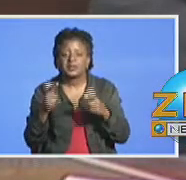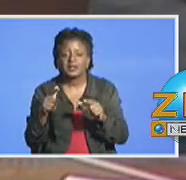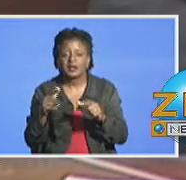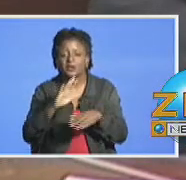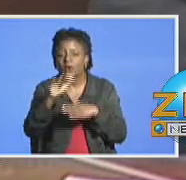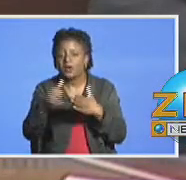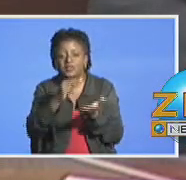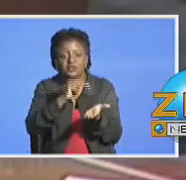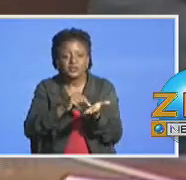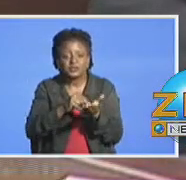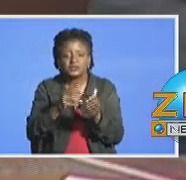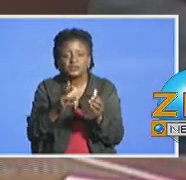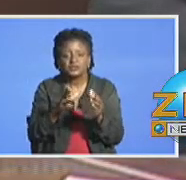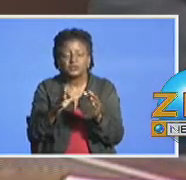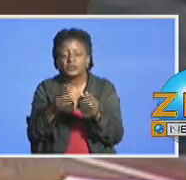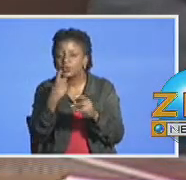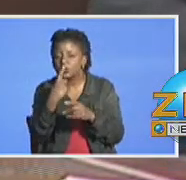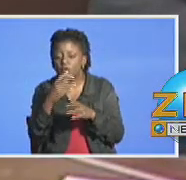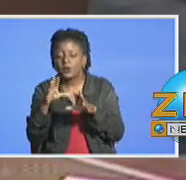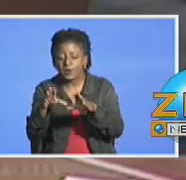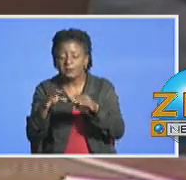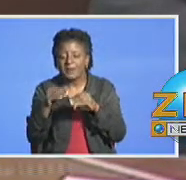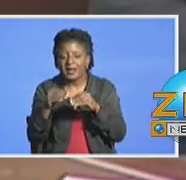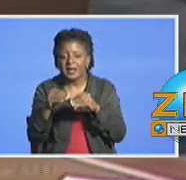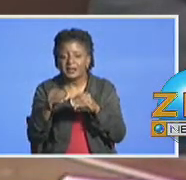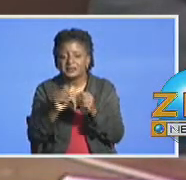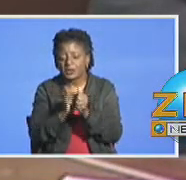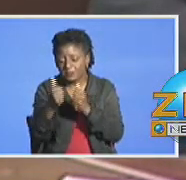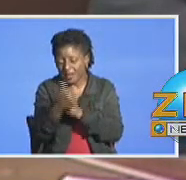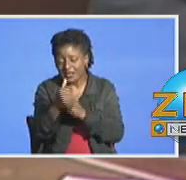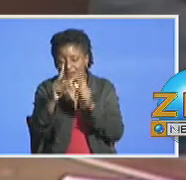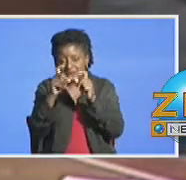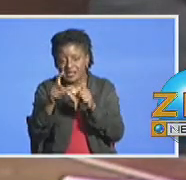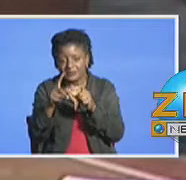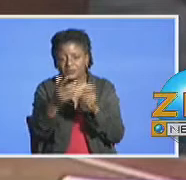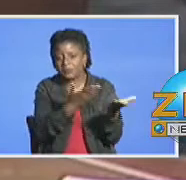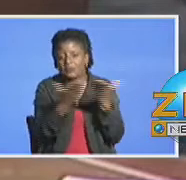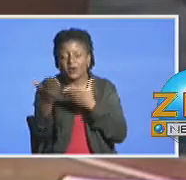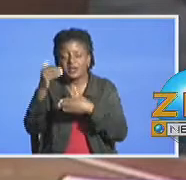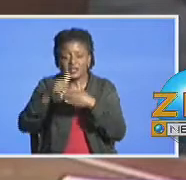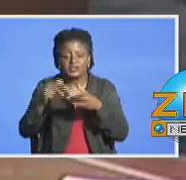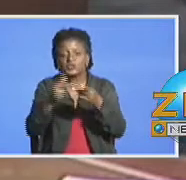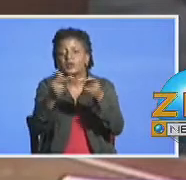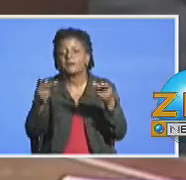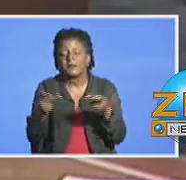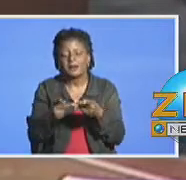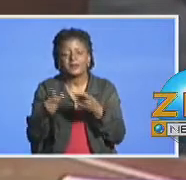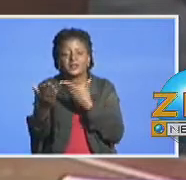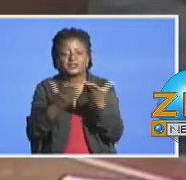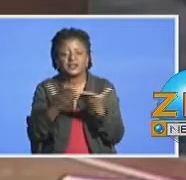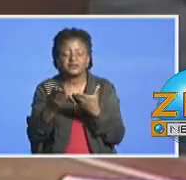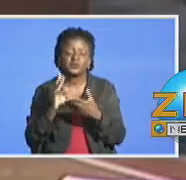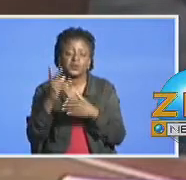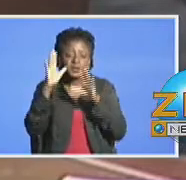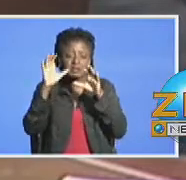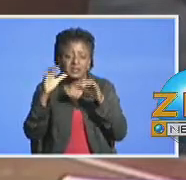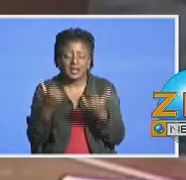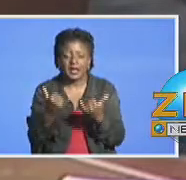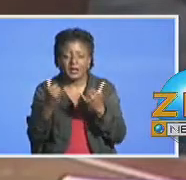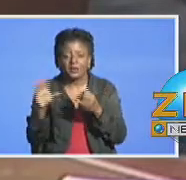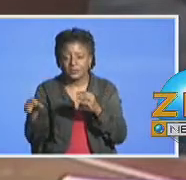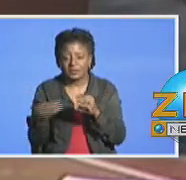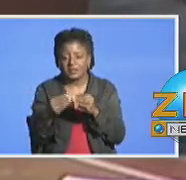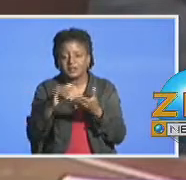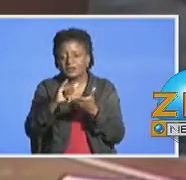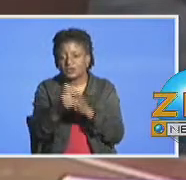passed their exam to be brought into the public service. This administration did that. We are now going to accommodate those student nurses,